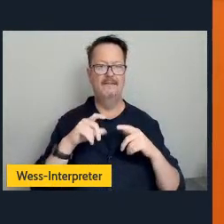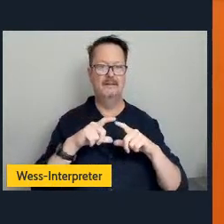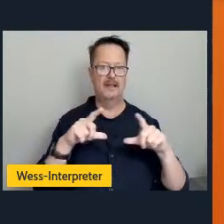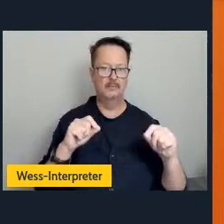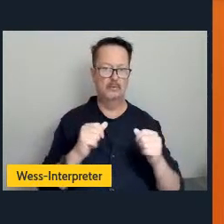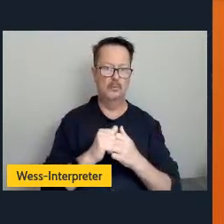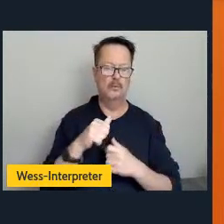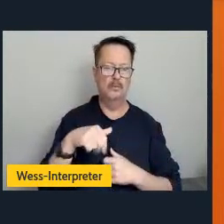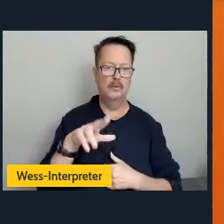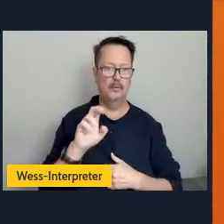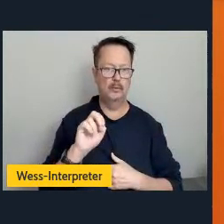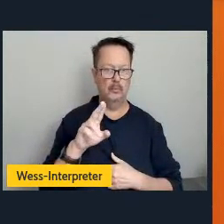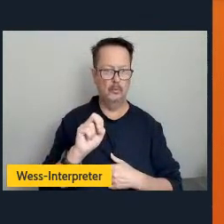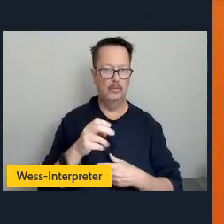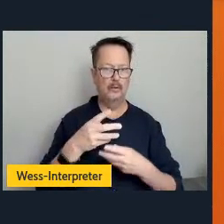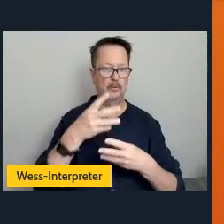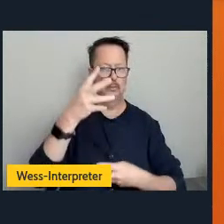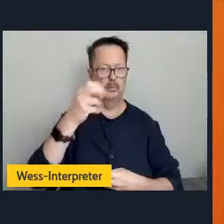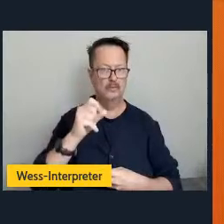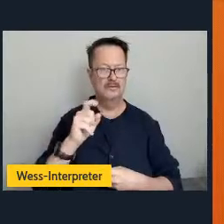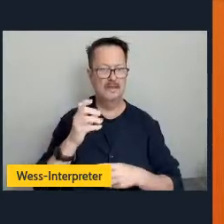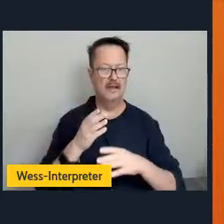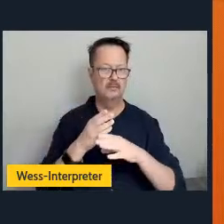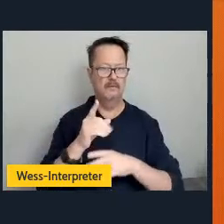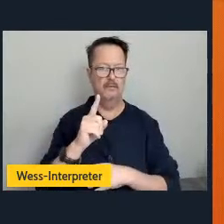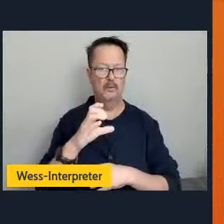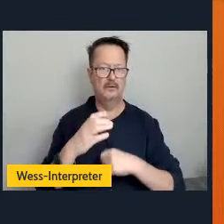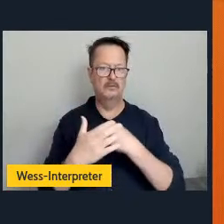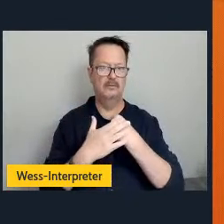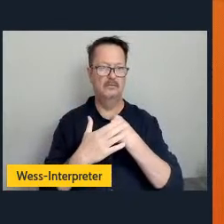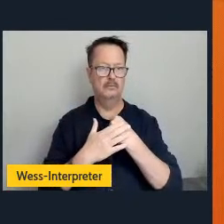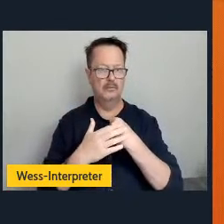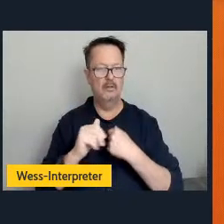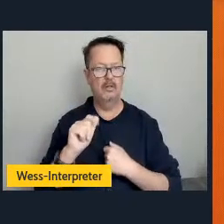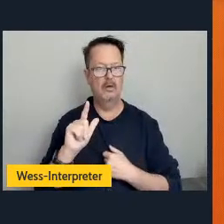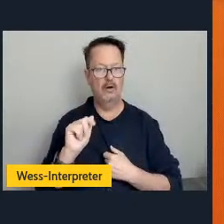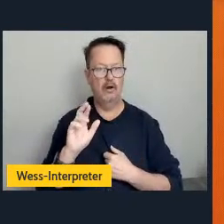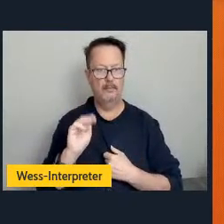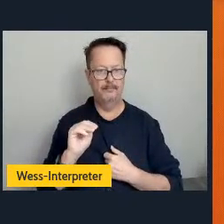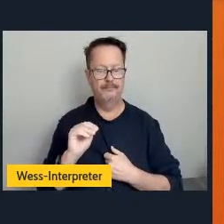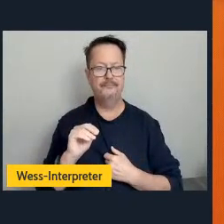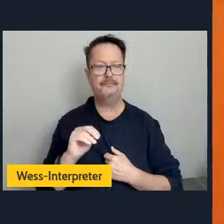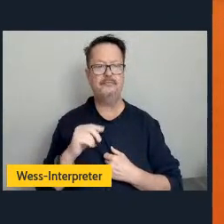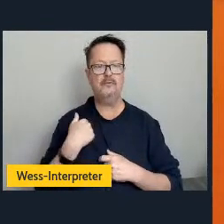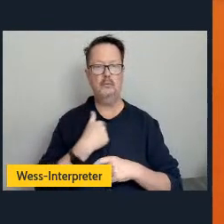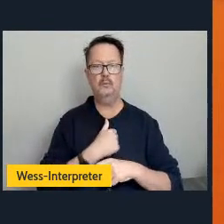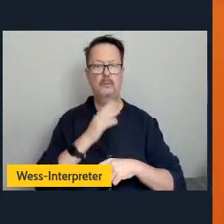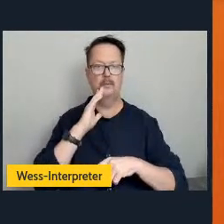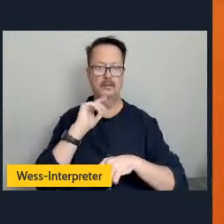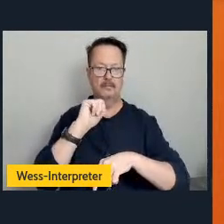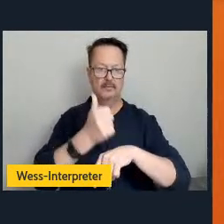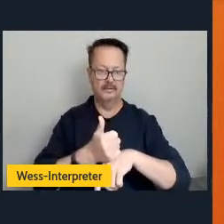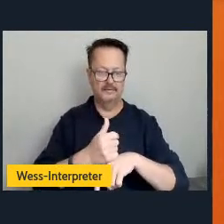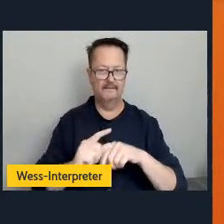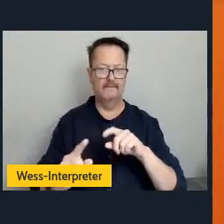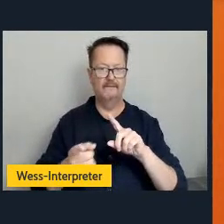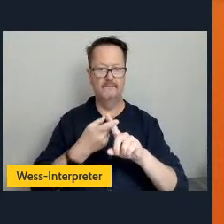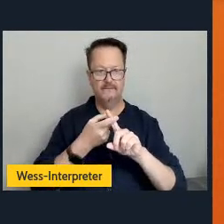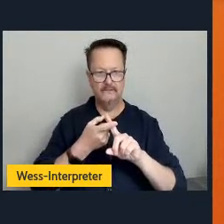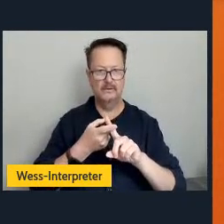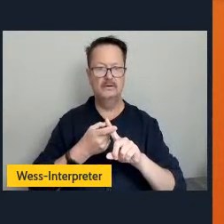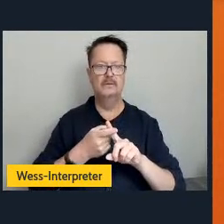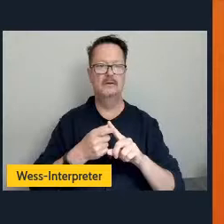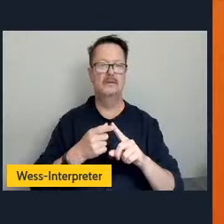alarm when the queue size gets over 100. So we are going to implement this first with Rodi